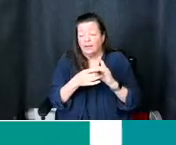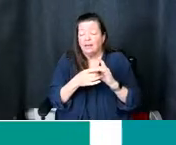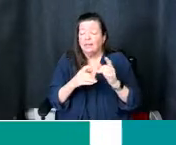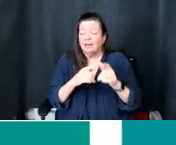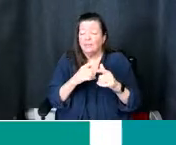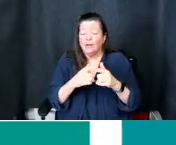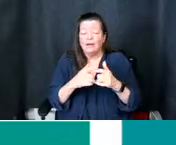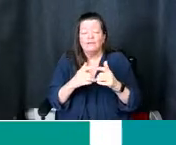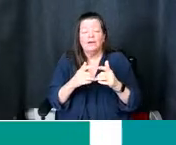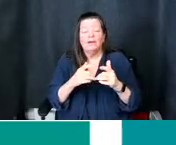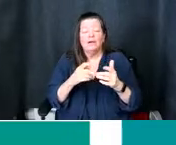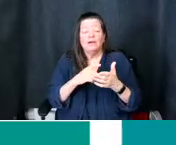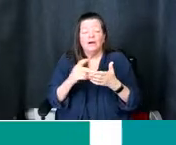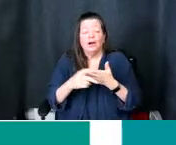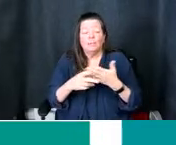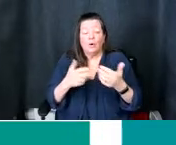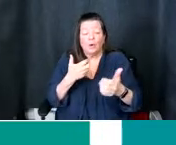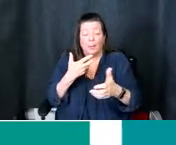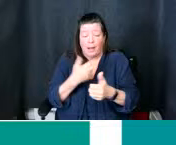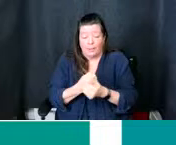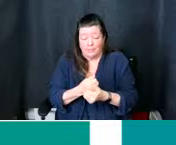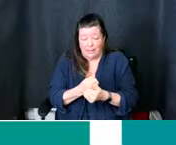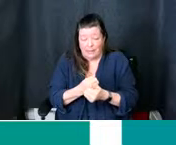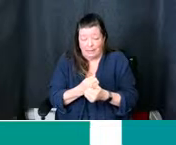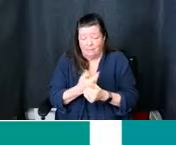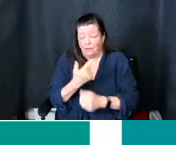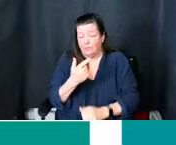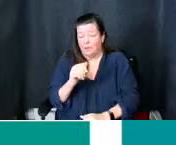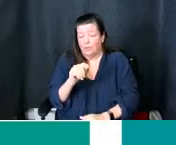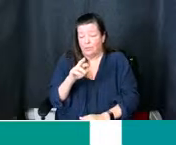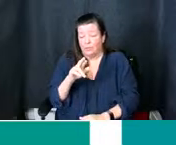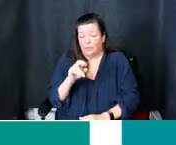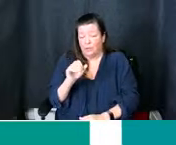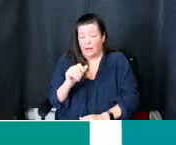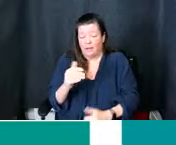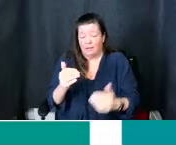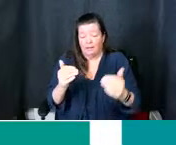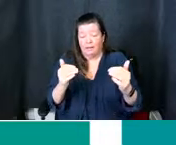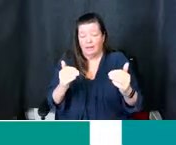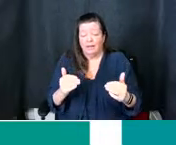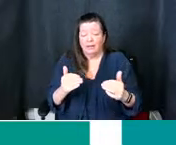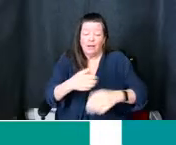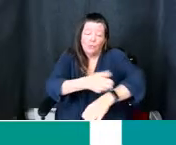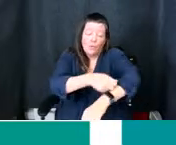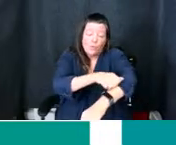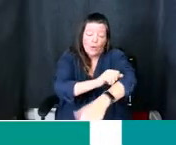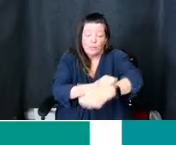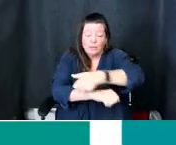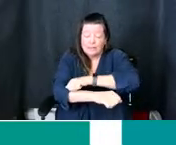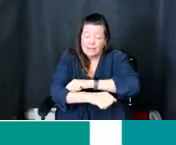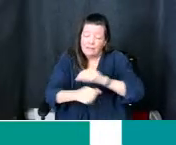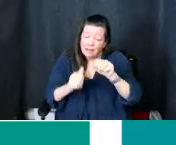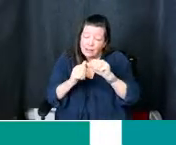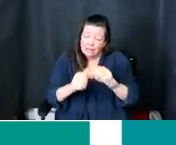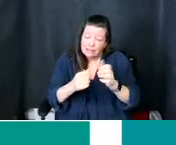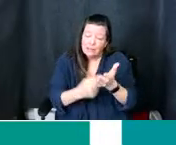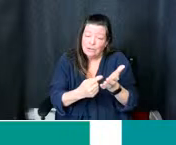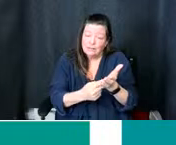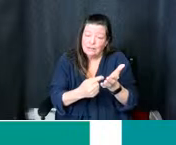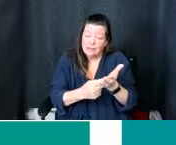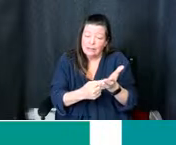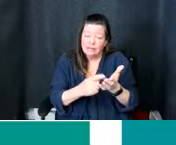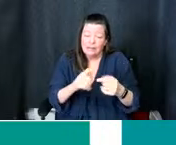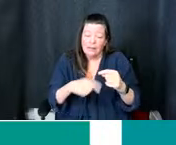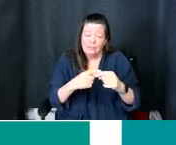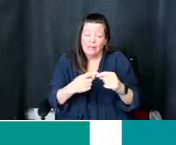from Administrator Frank Green. Then we'll roll up our sleeves and continue conversations relative to Tranche 4.